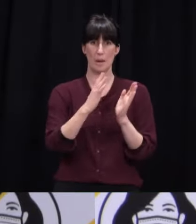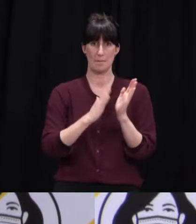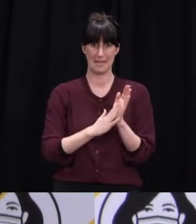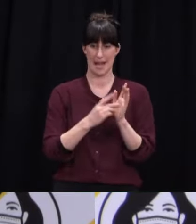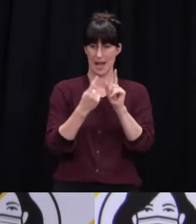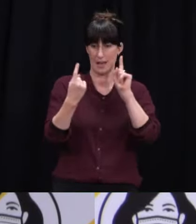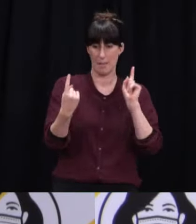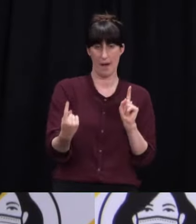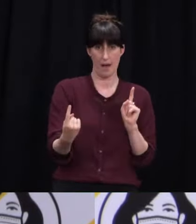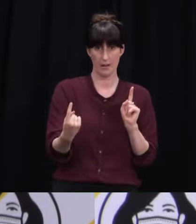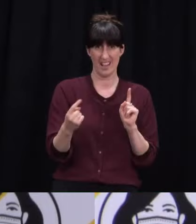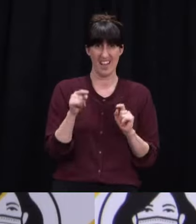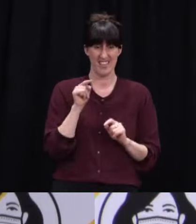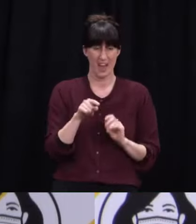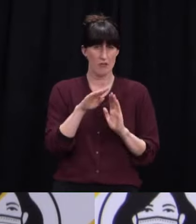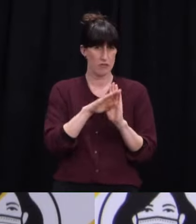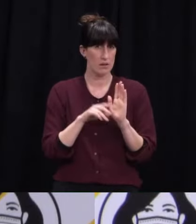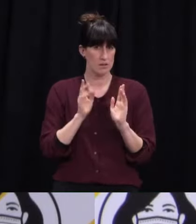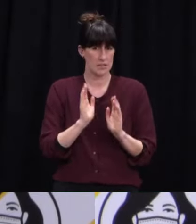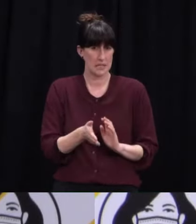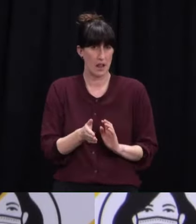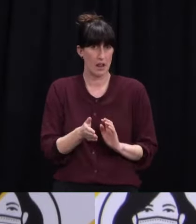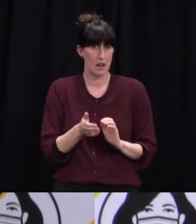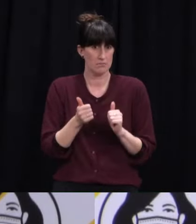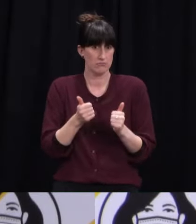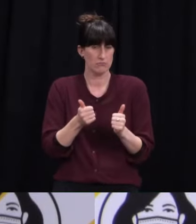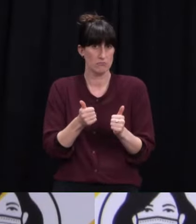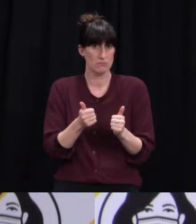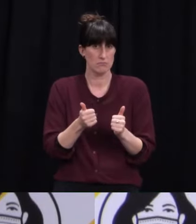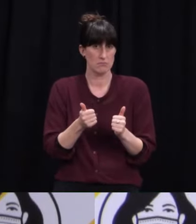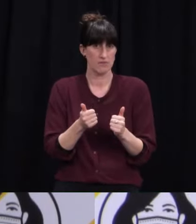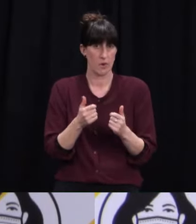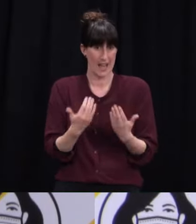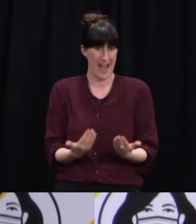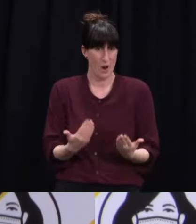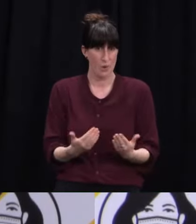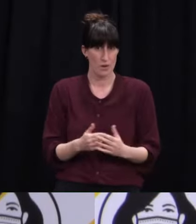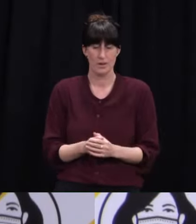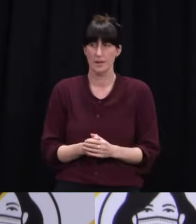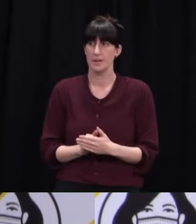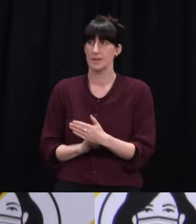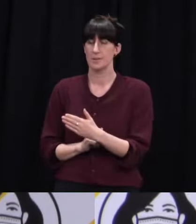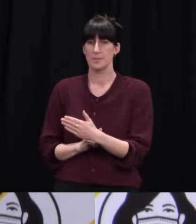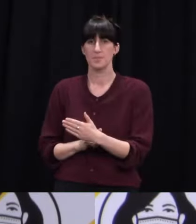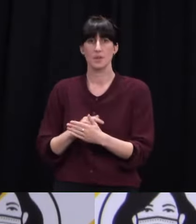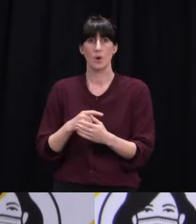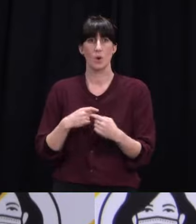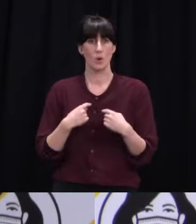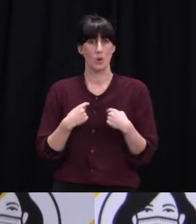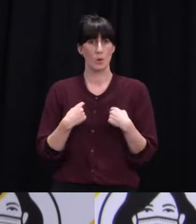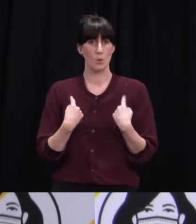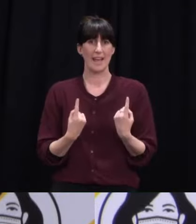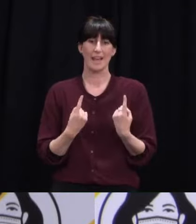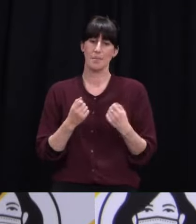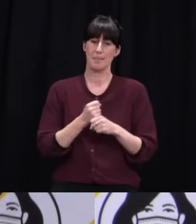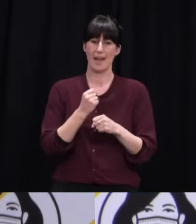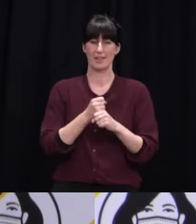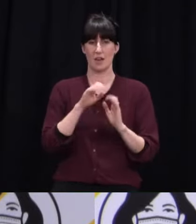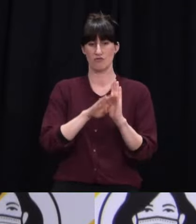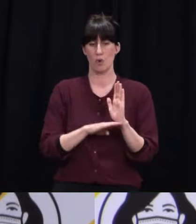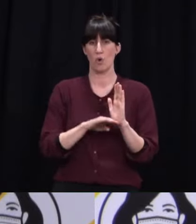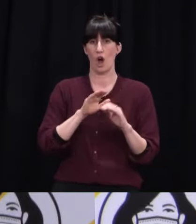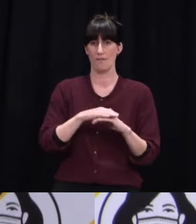weird infections we've seen happening inside? When we established the 2 metre guideline, if you like, it was before we were requiring people to wear